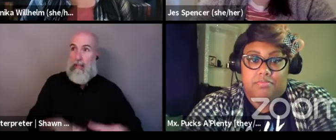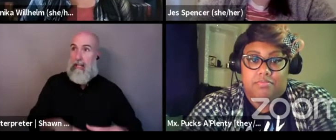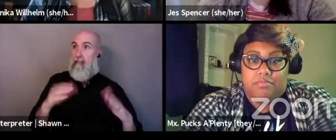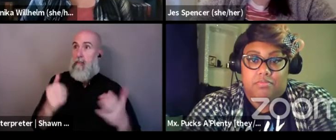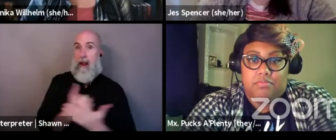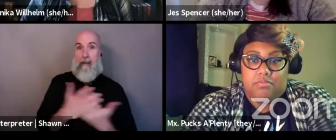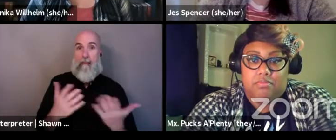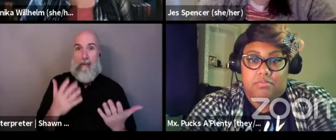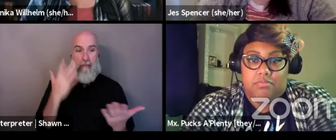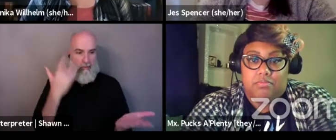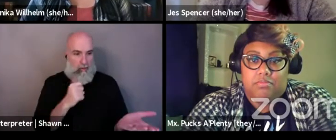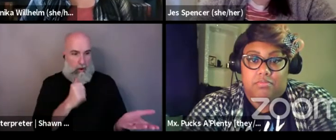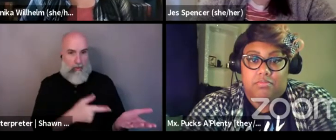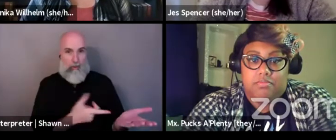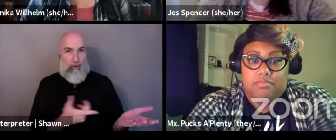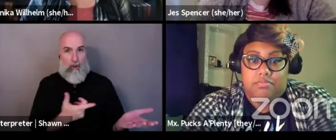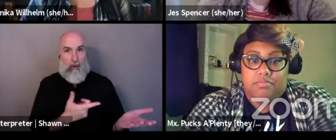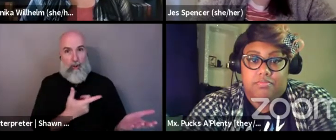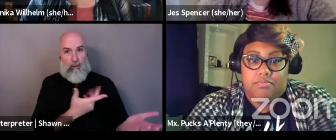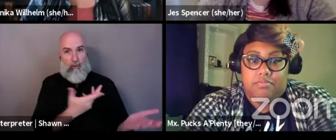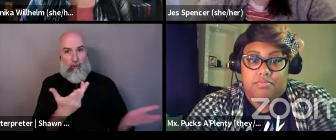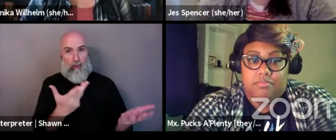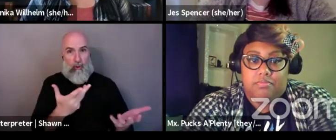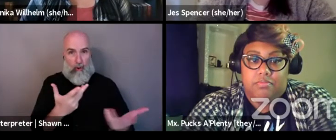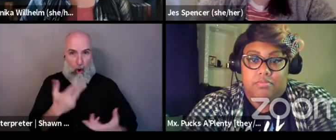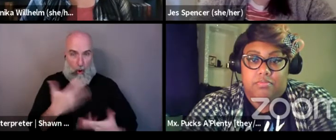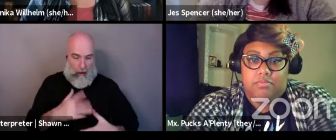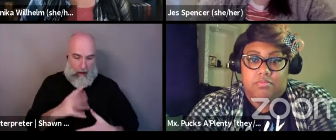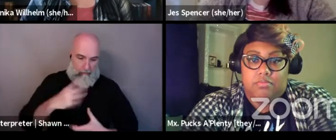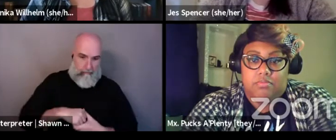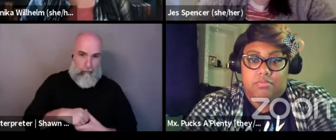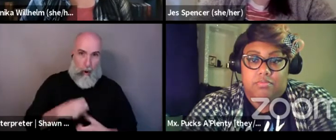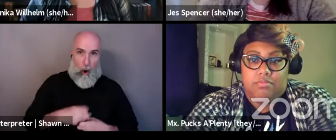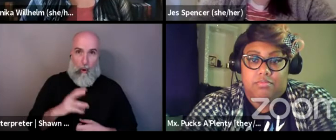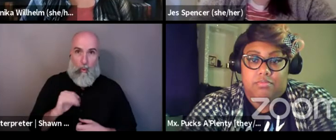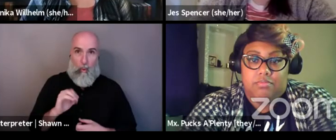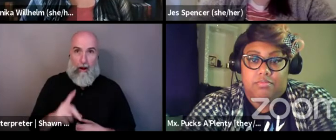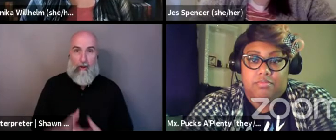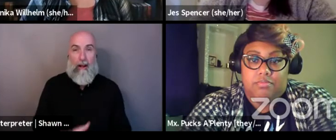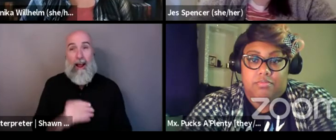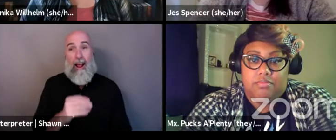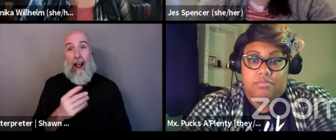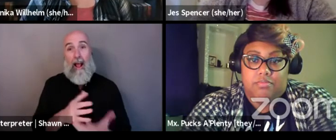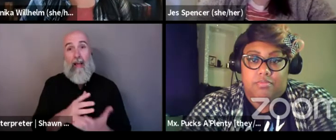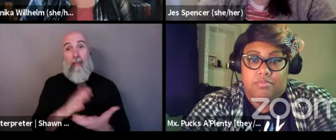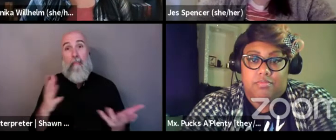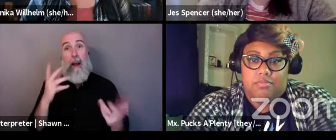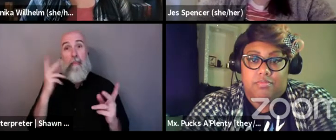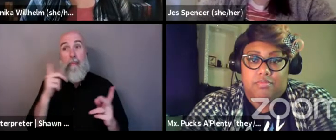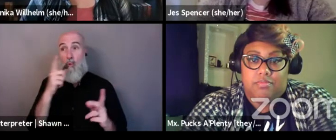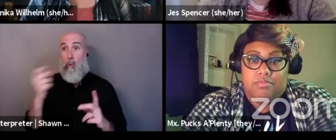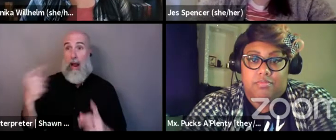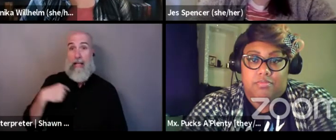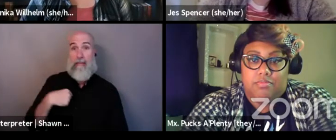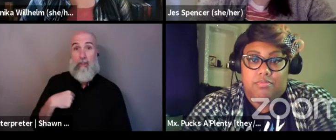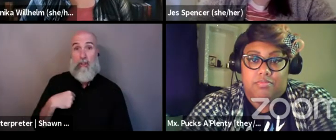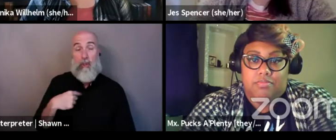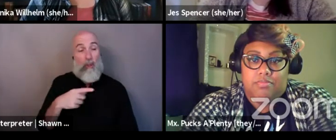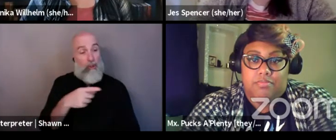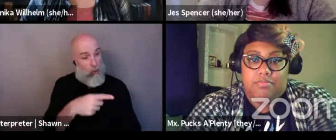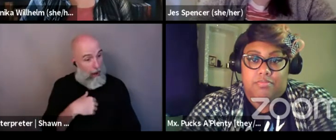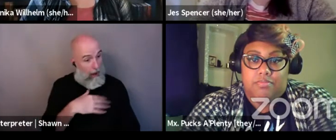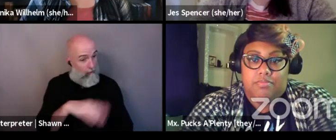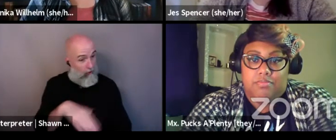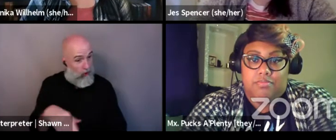because why wouldn't you? You're supposedly hardwired that way. I mean, the amount of people who asked me, so you've had children,